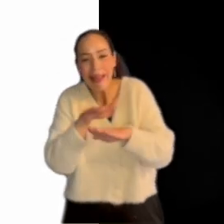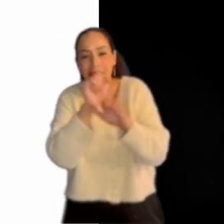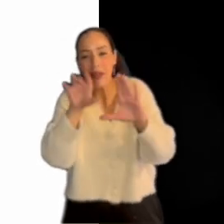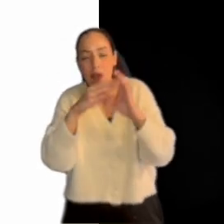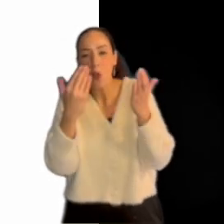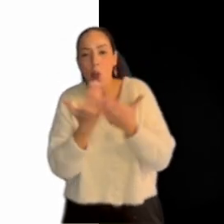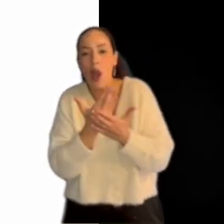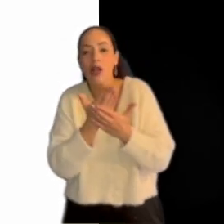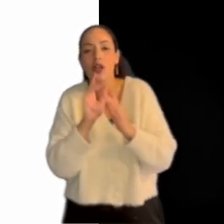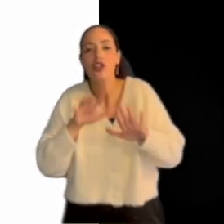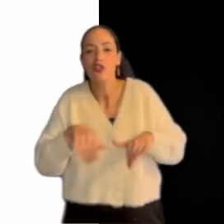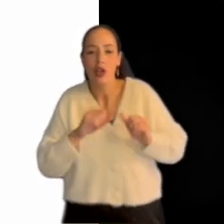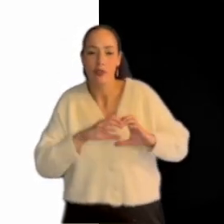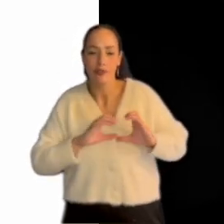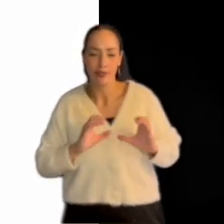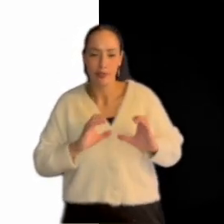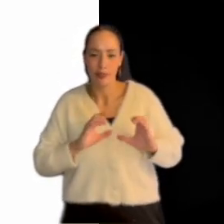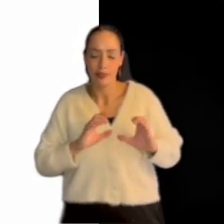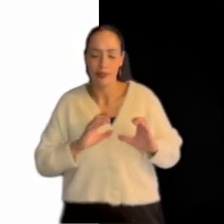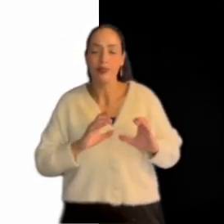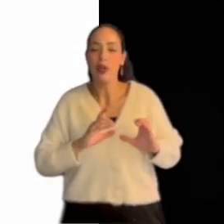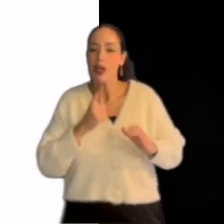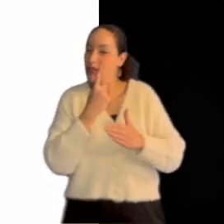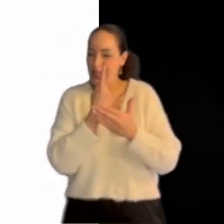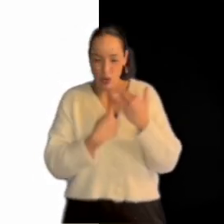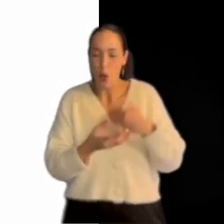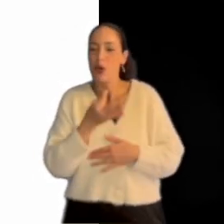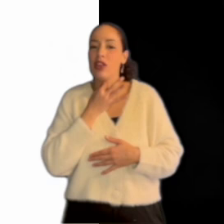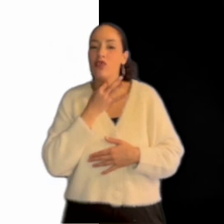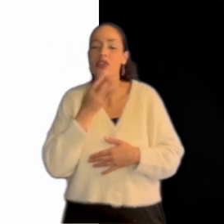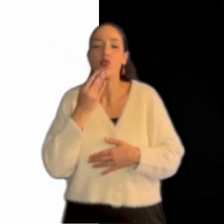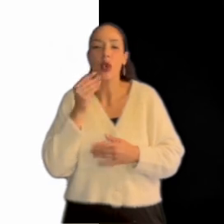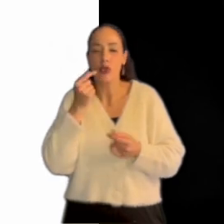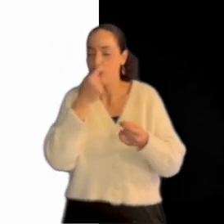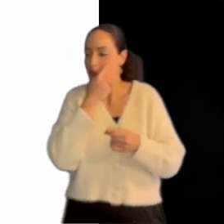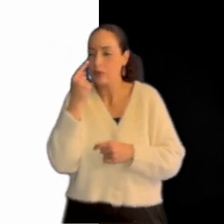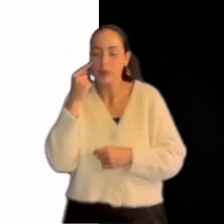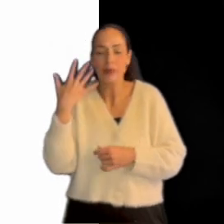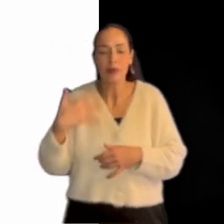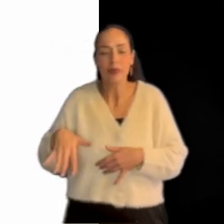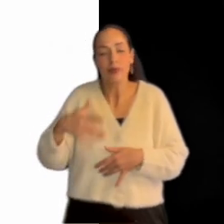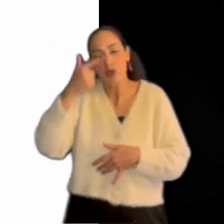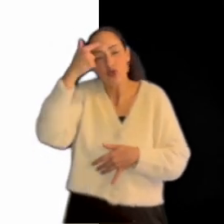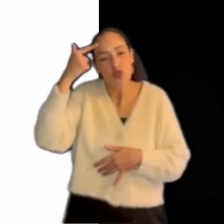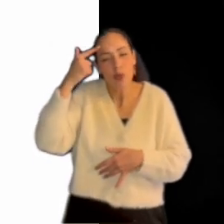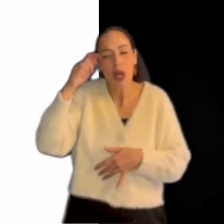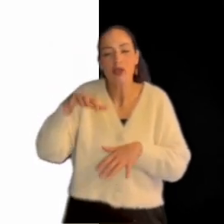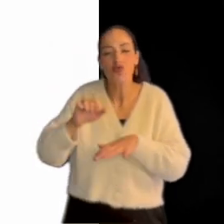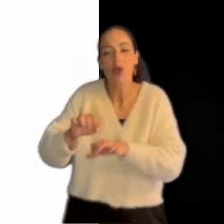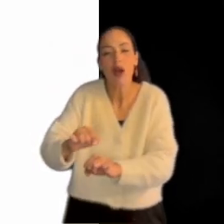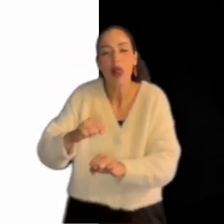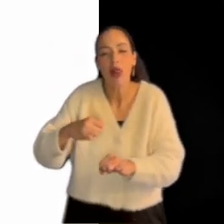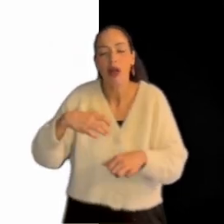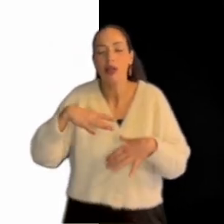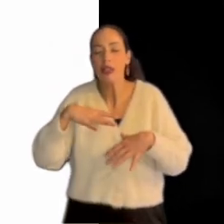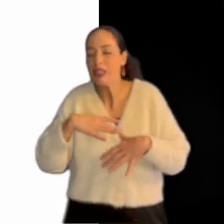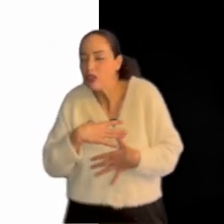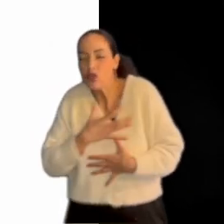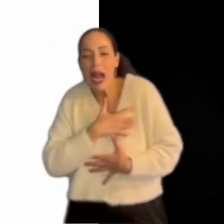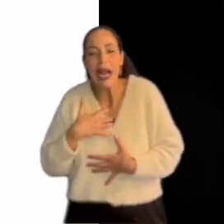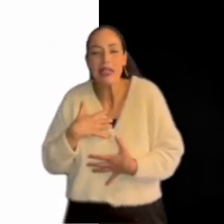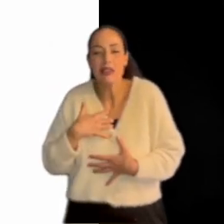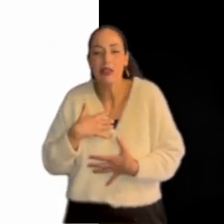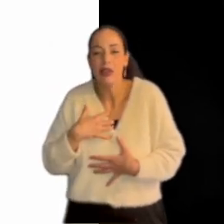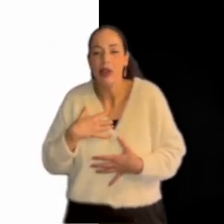to trauma, struggle, pain and distress. Burnout, compassion fatigue and vicarious trauma are various terms which have been used to describe